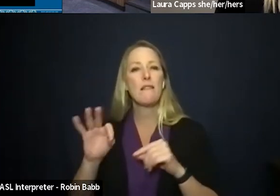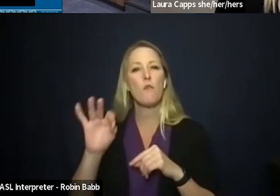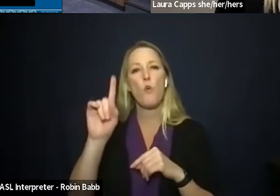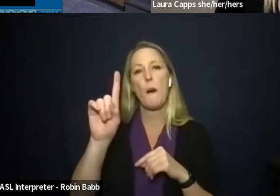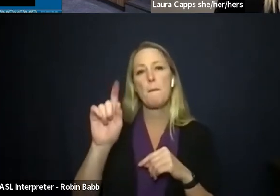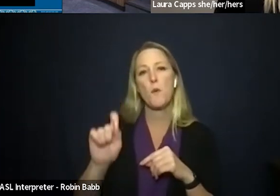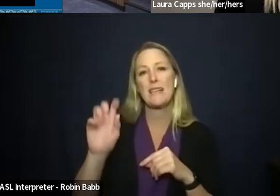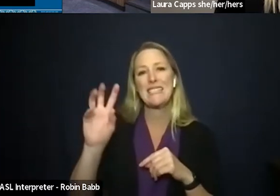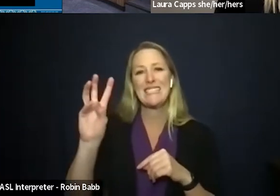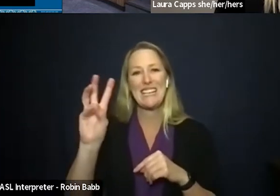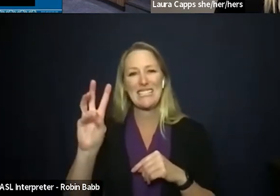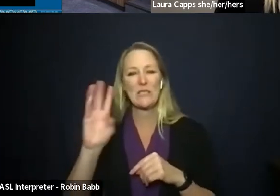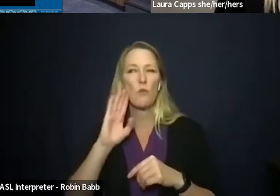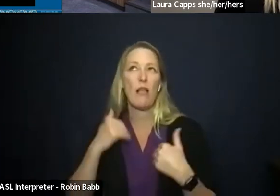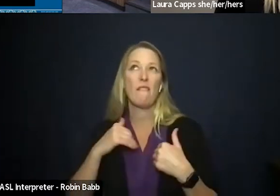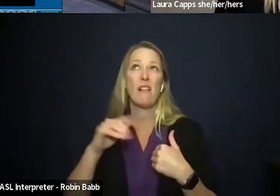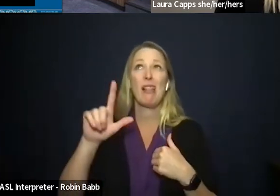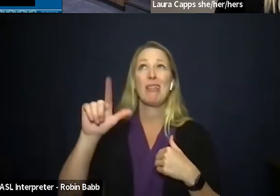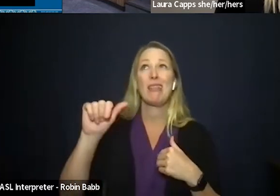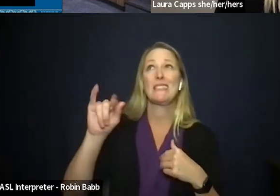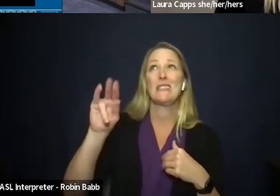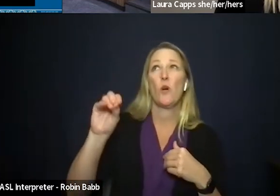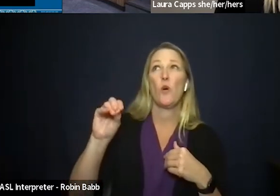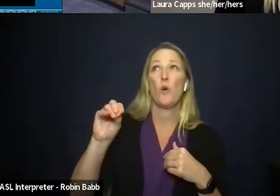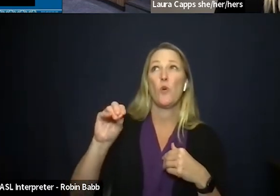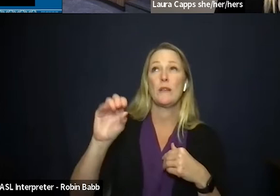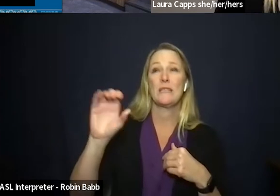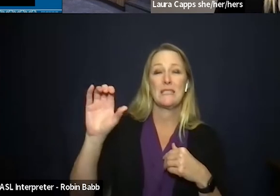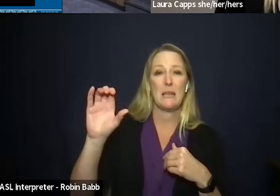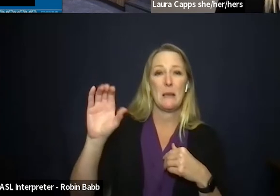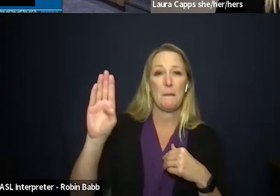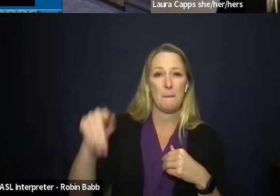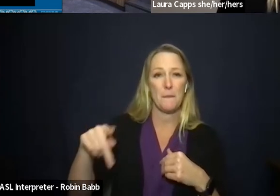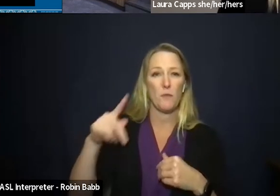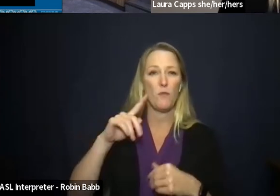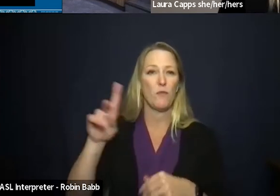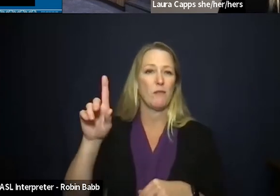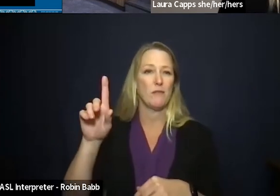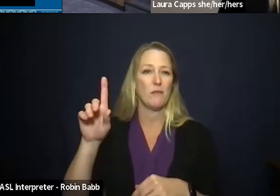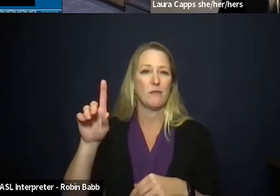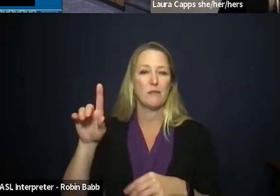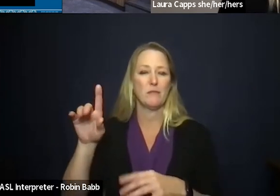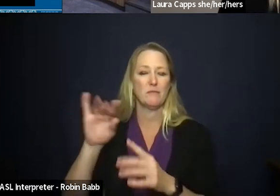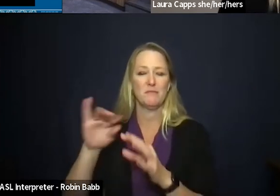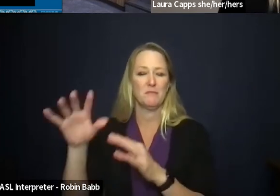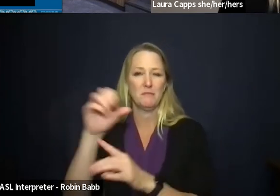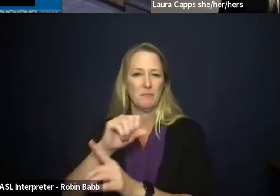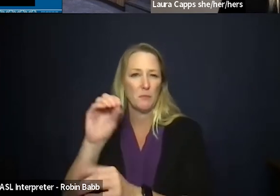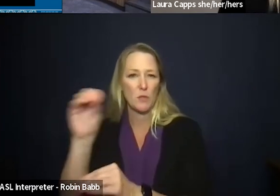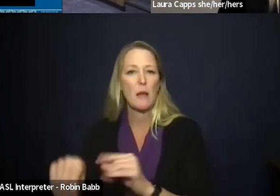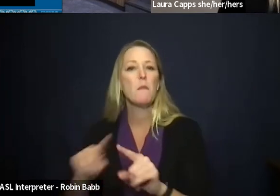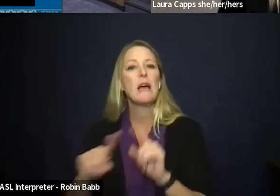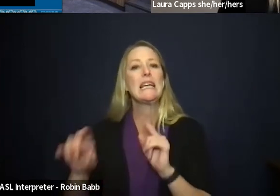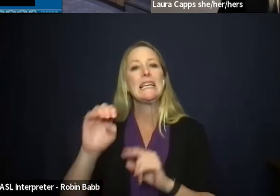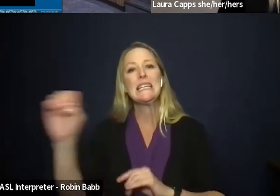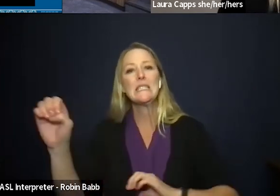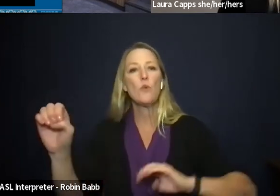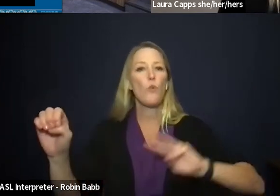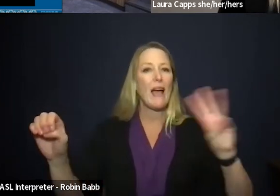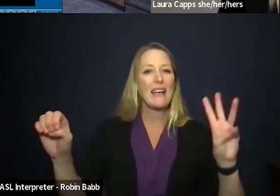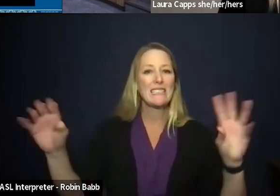latino c-vap of 48.1 percent the east and west side united in one